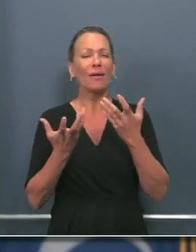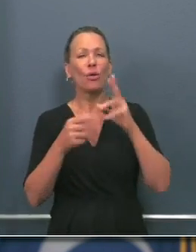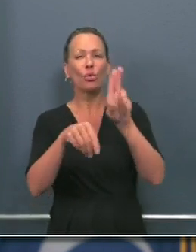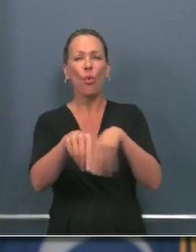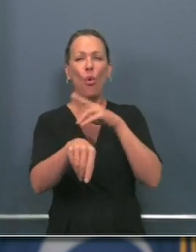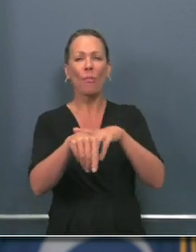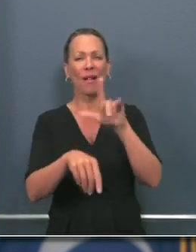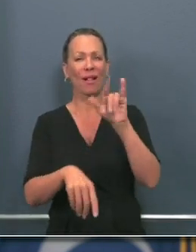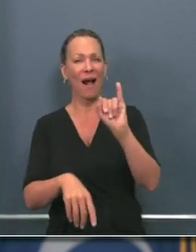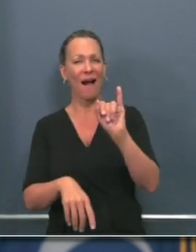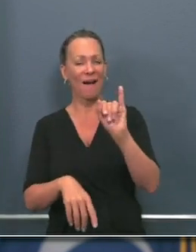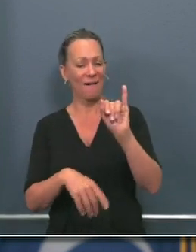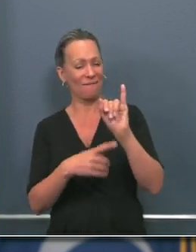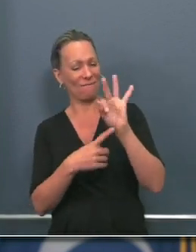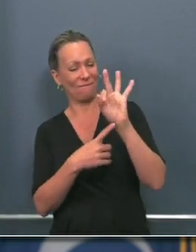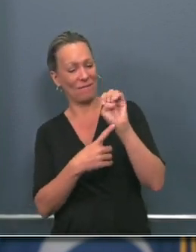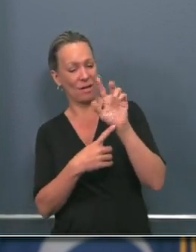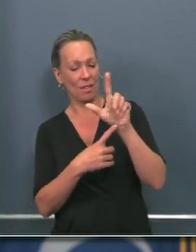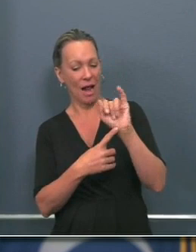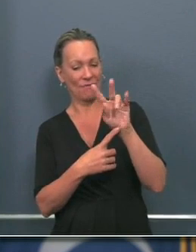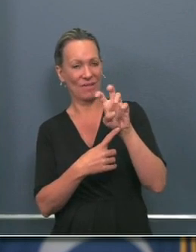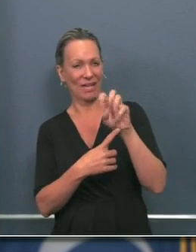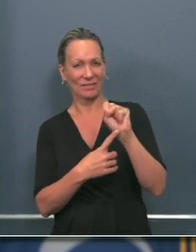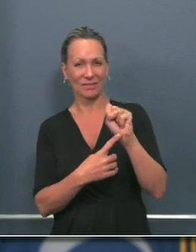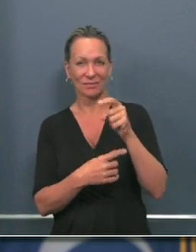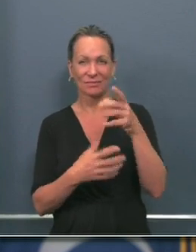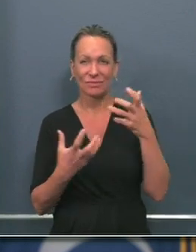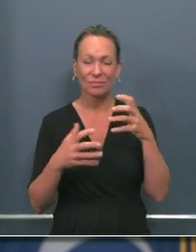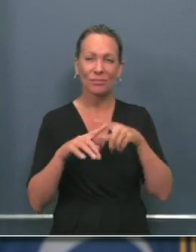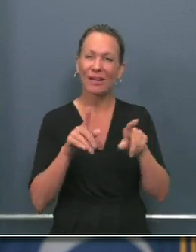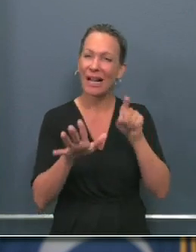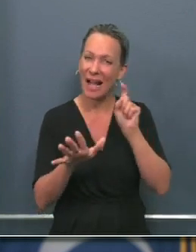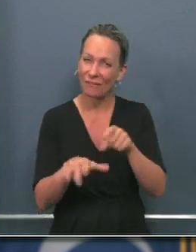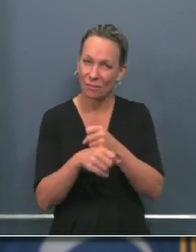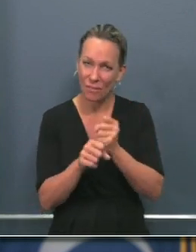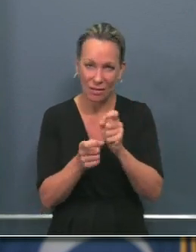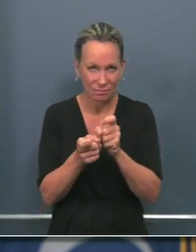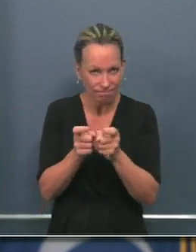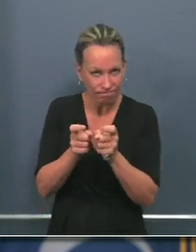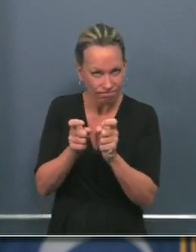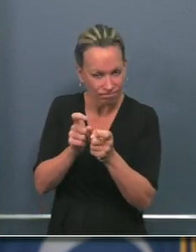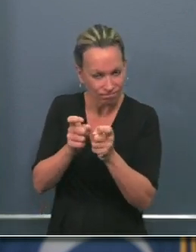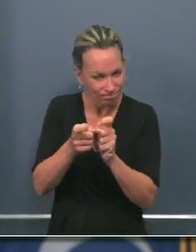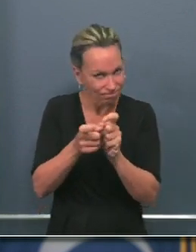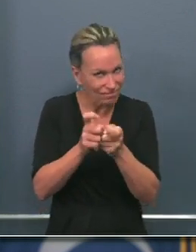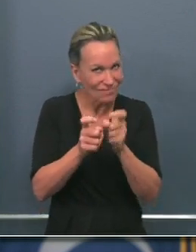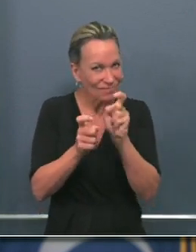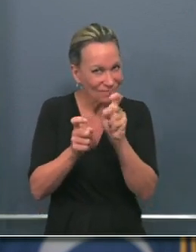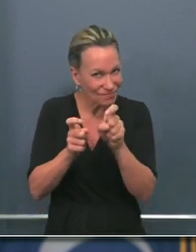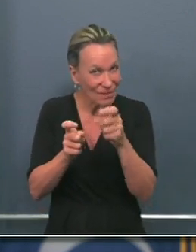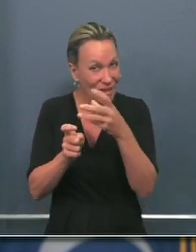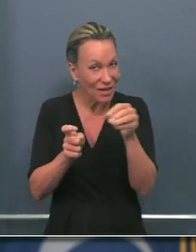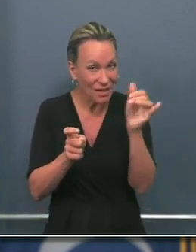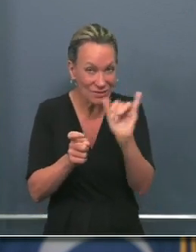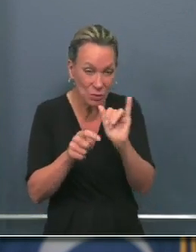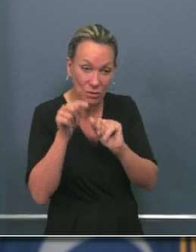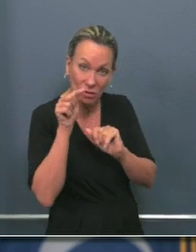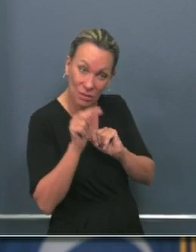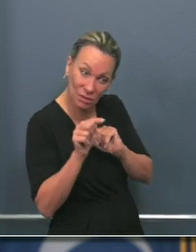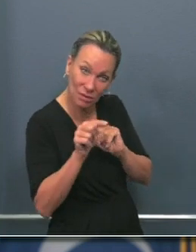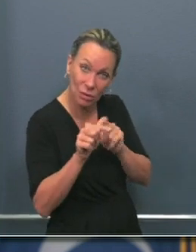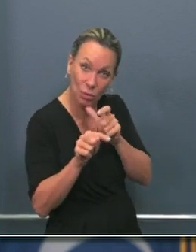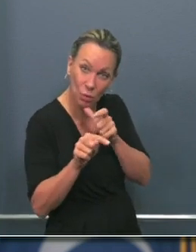that are continuing to be vulnerable to this disease and its spread. And so I hope all of us are